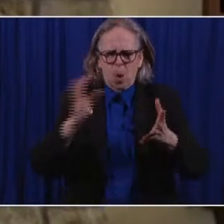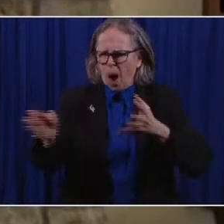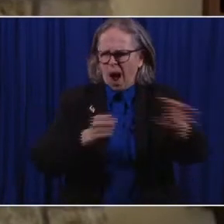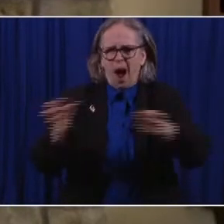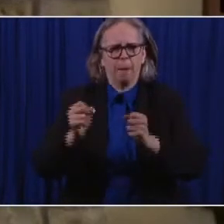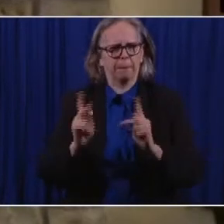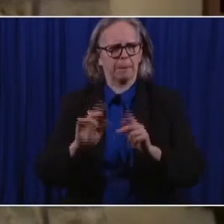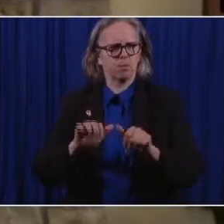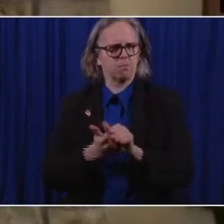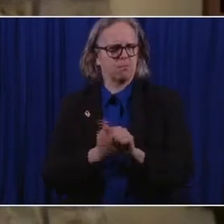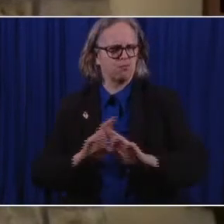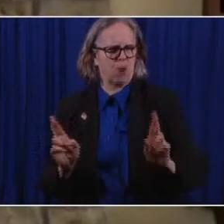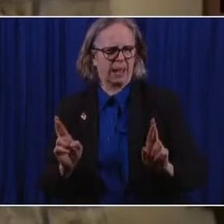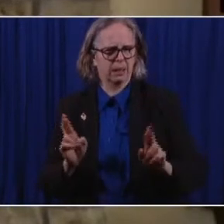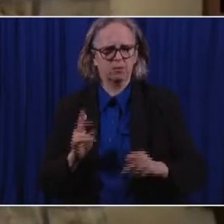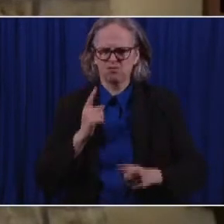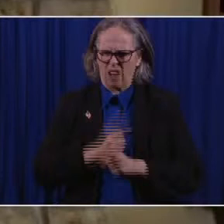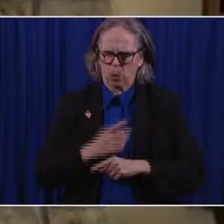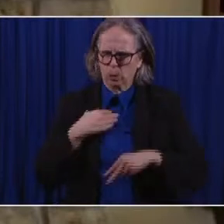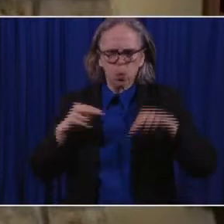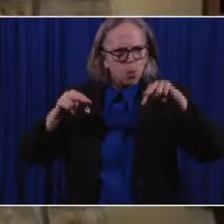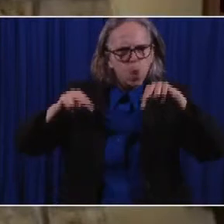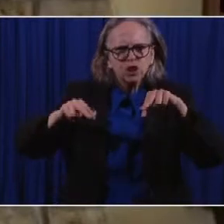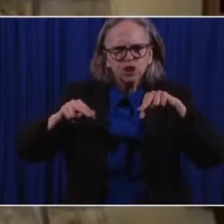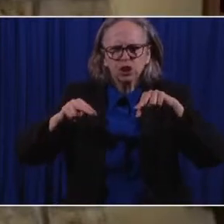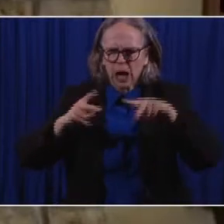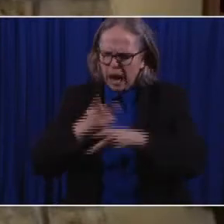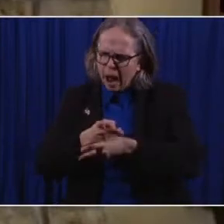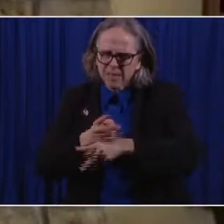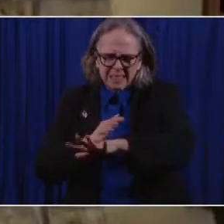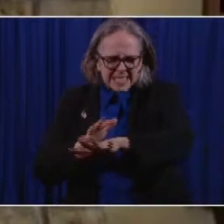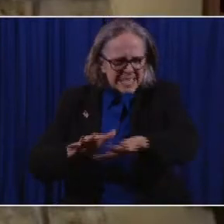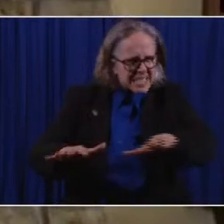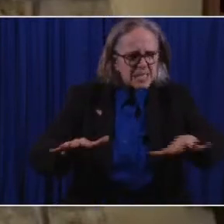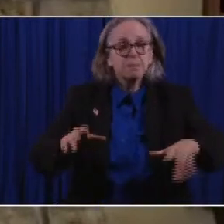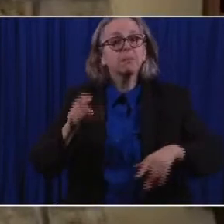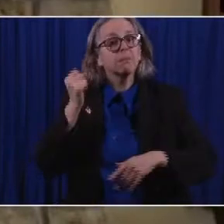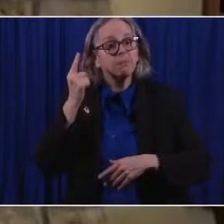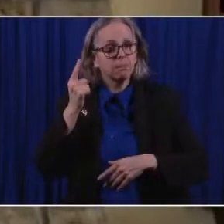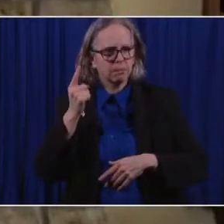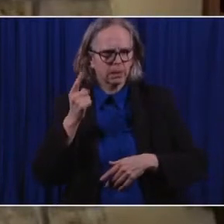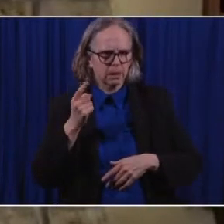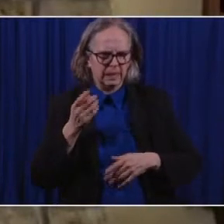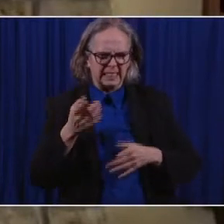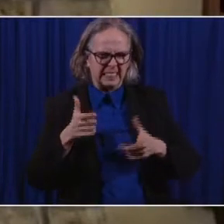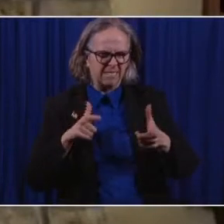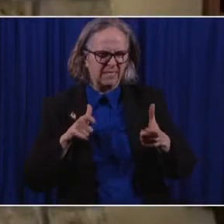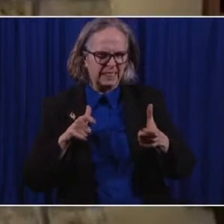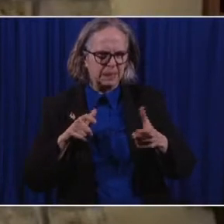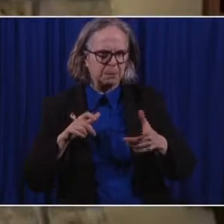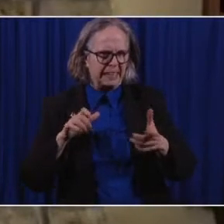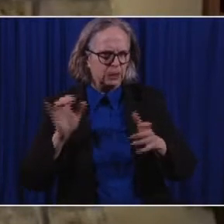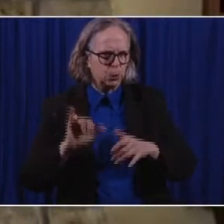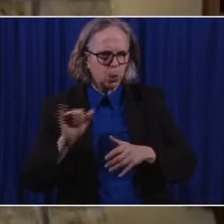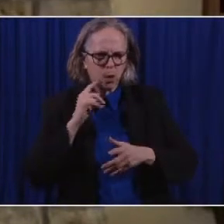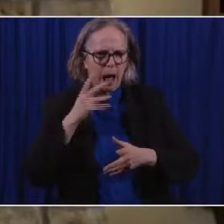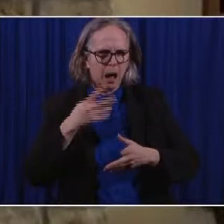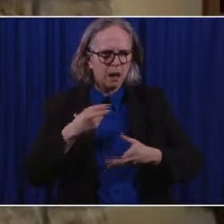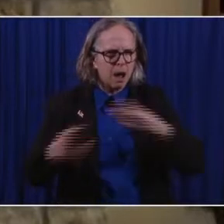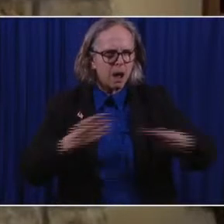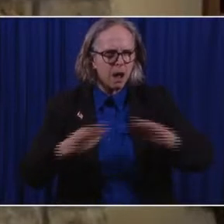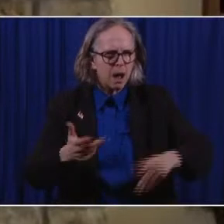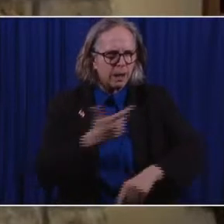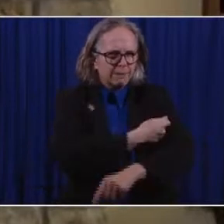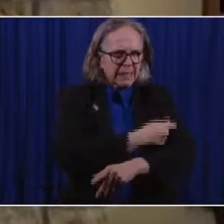a lot. We are also, focused on the speed. I mean, we have told everyone who's getting the vaccines for people